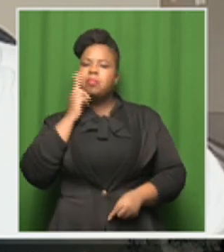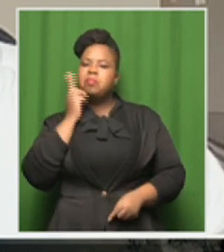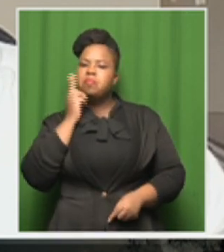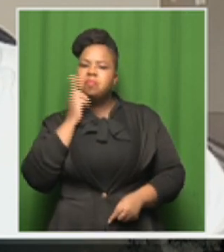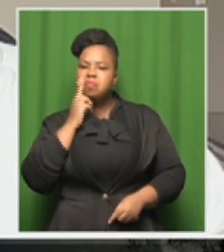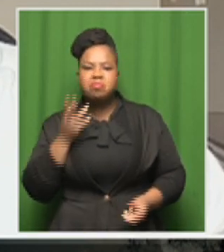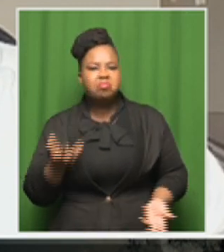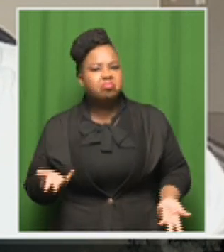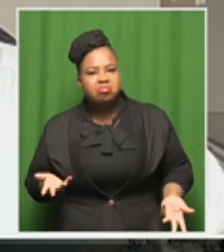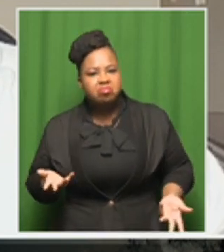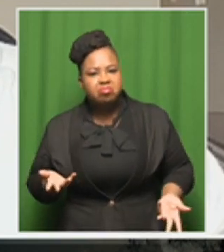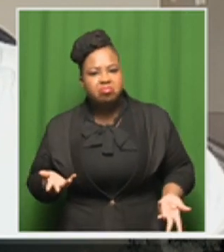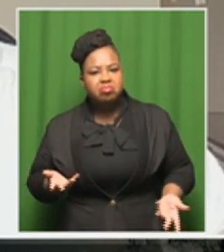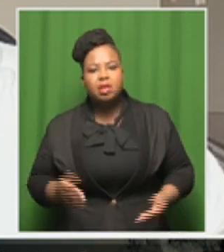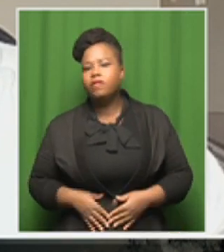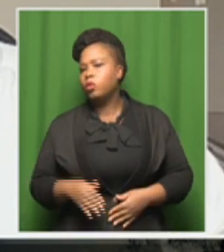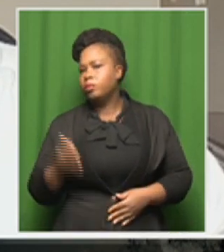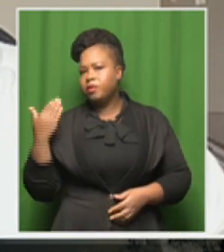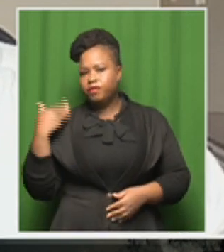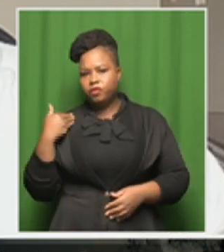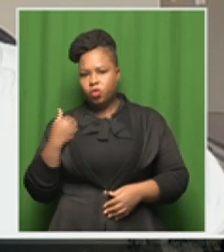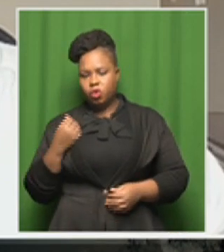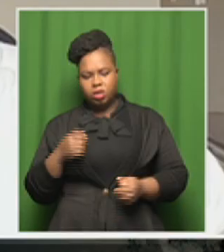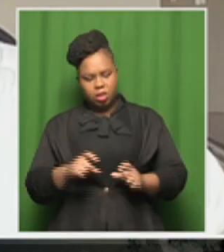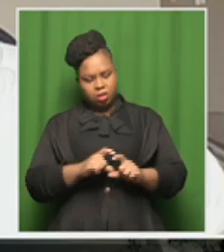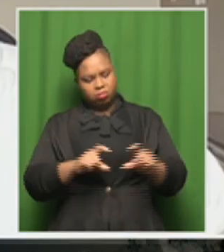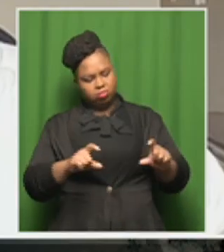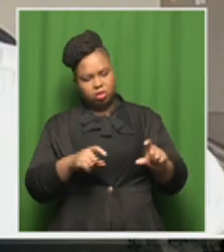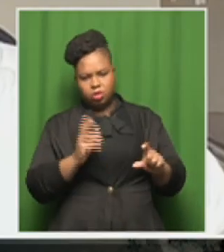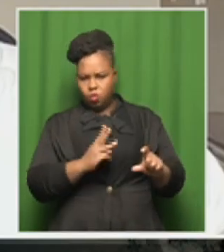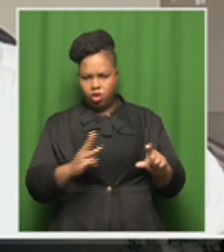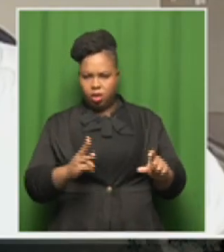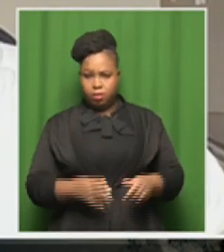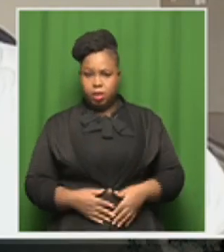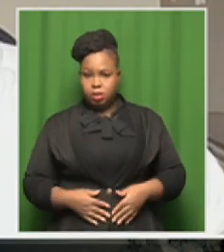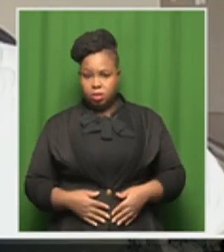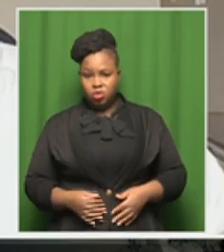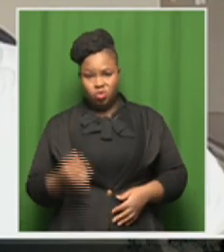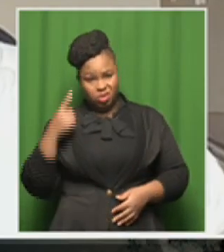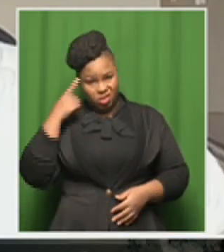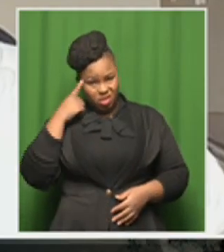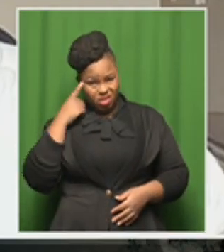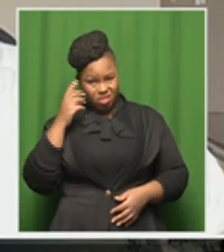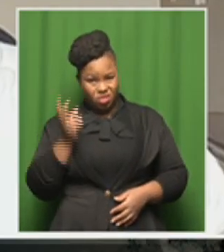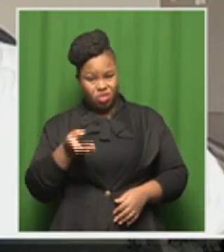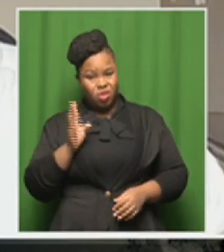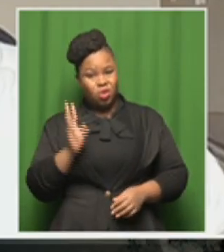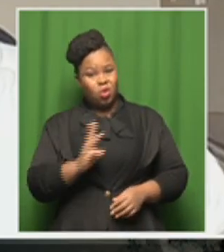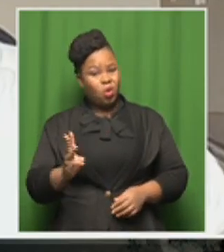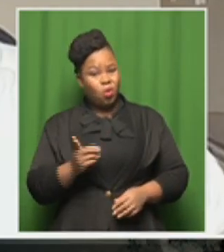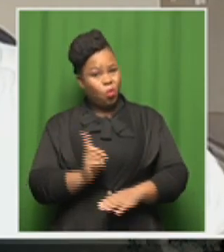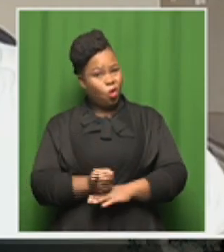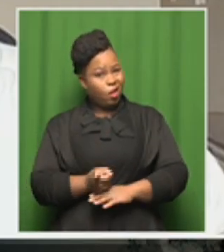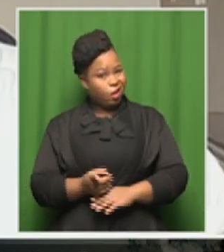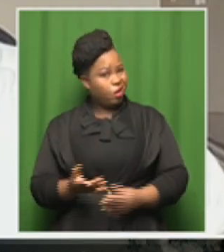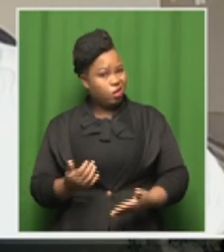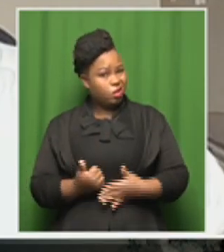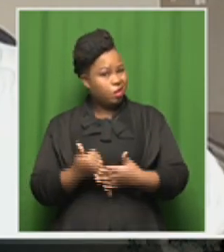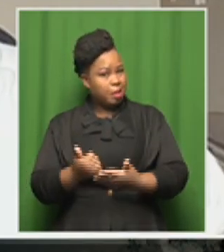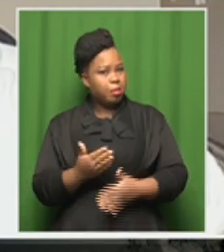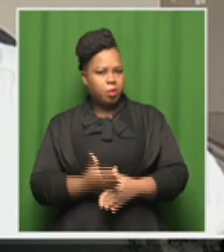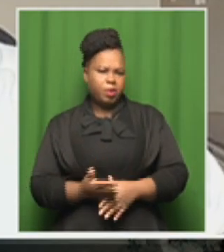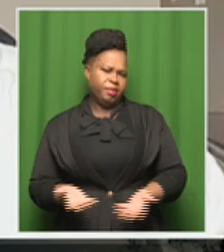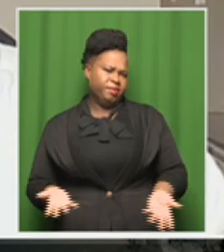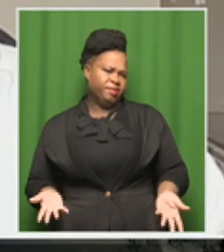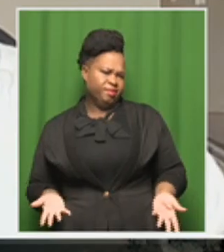main previously. So how effective are these front of pack warning labels? I'm not